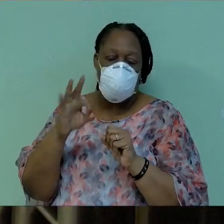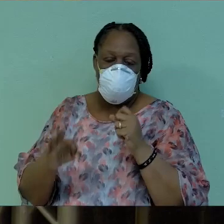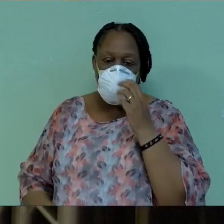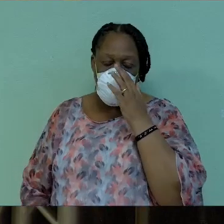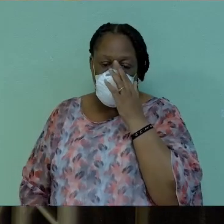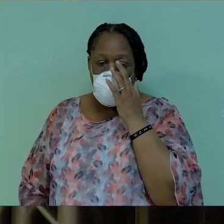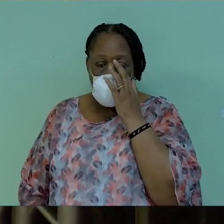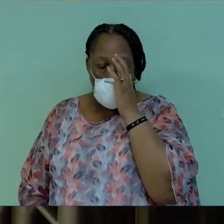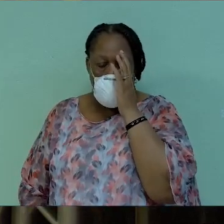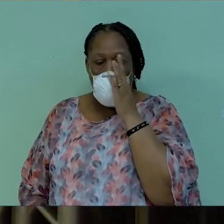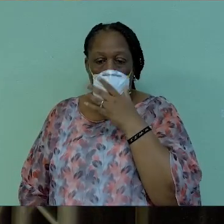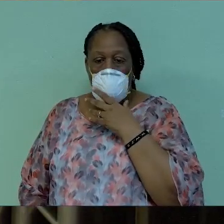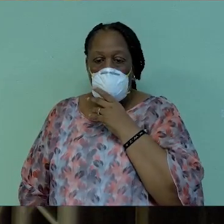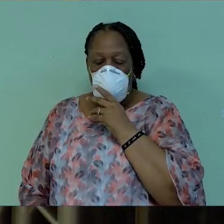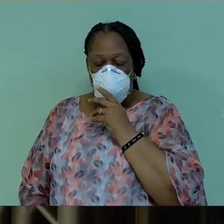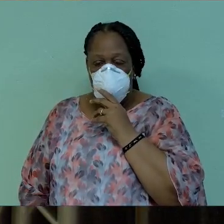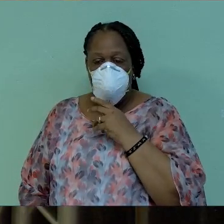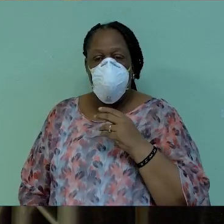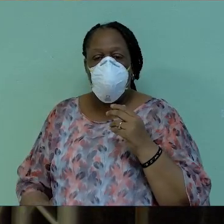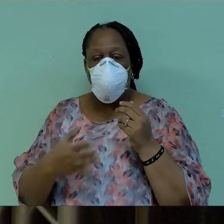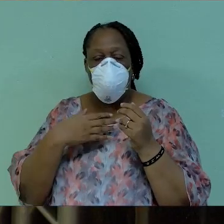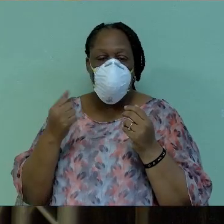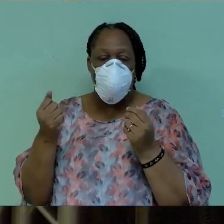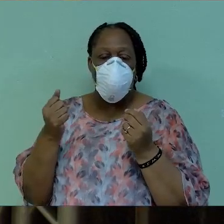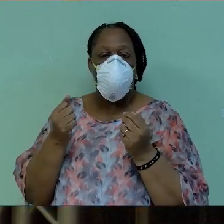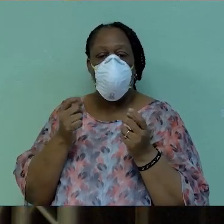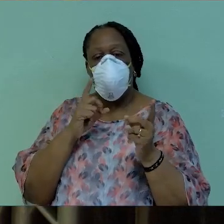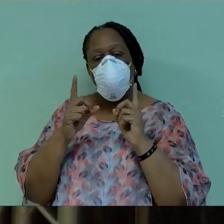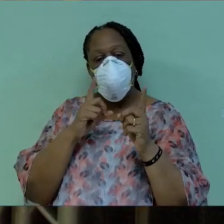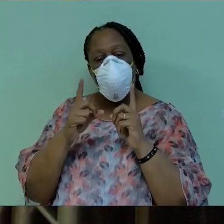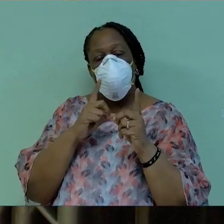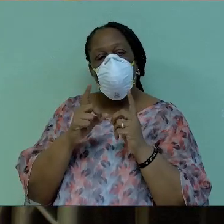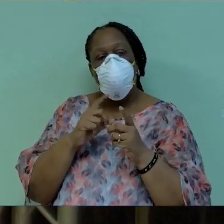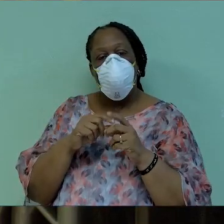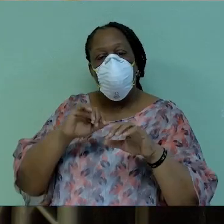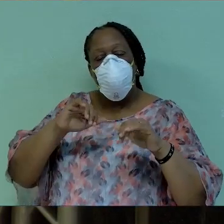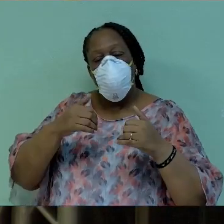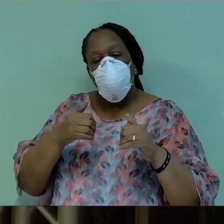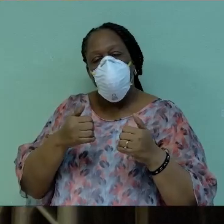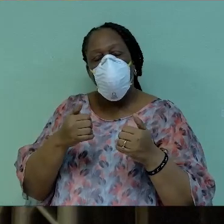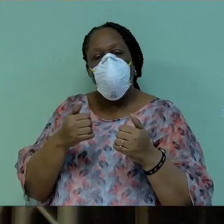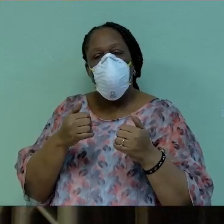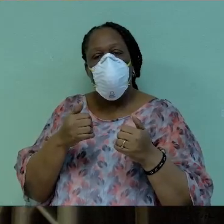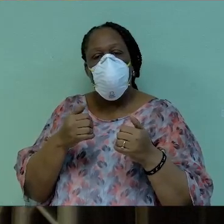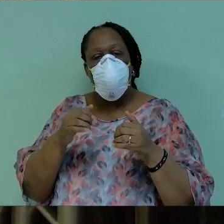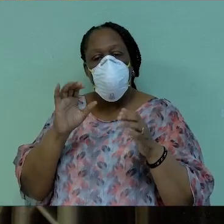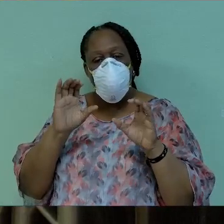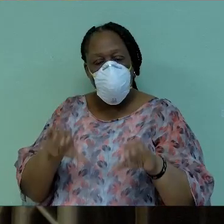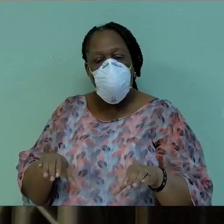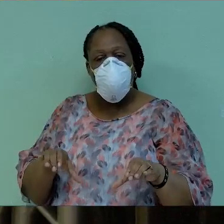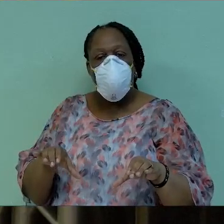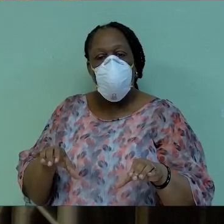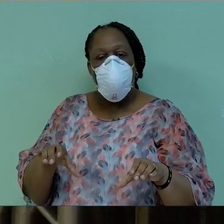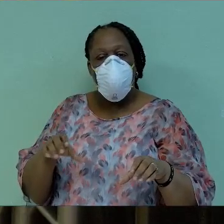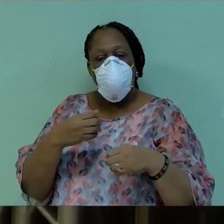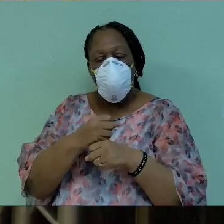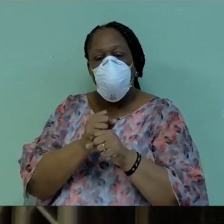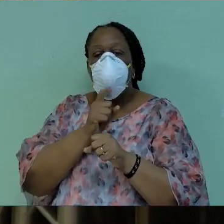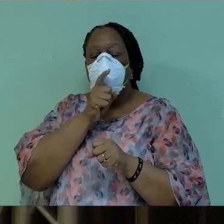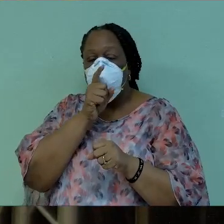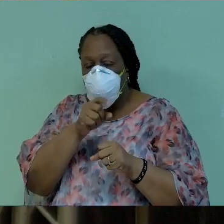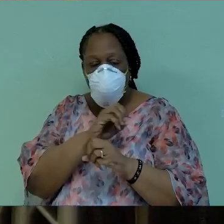And so we met and we discussed and see what would be the best practices that we can implement